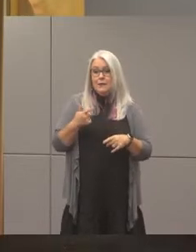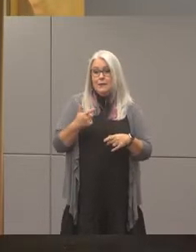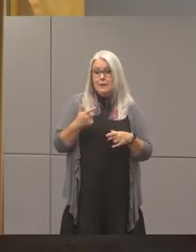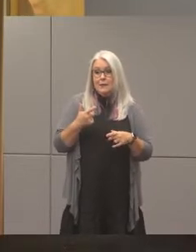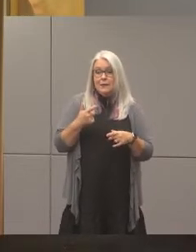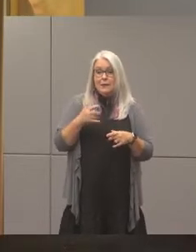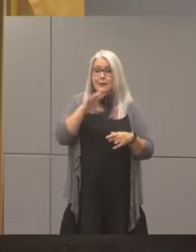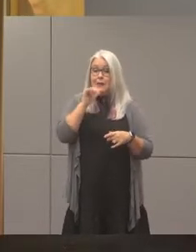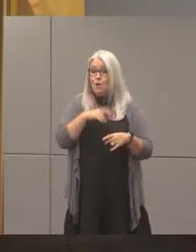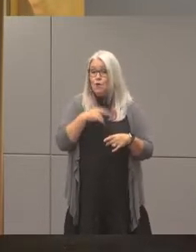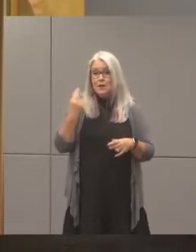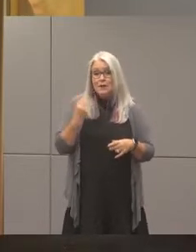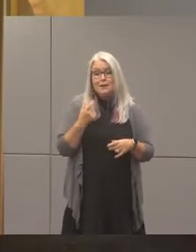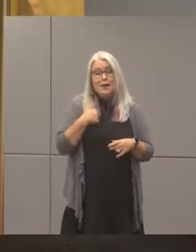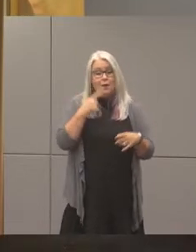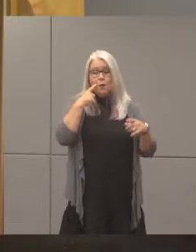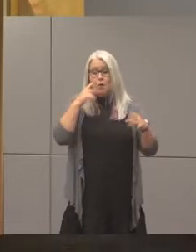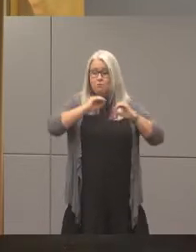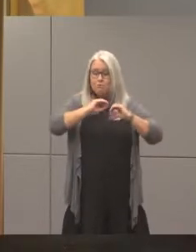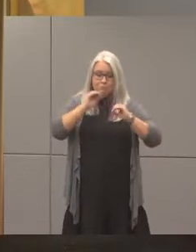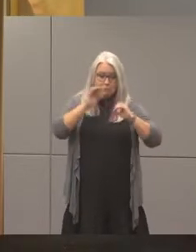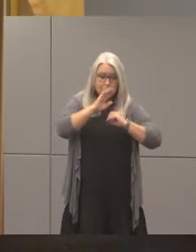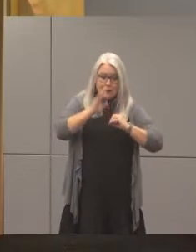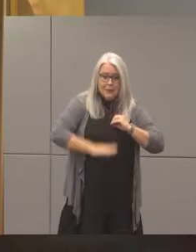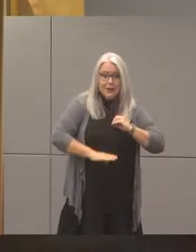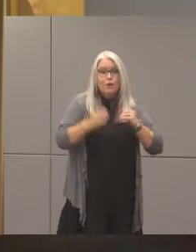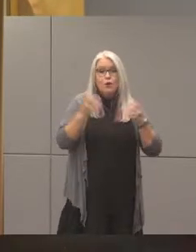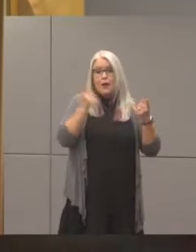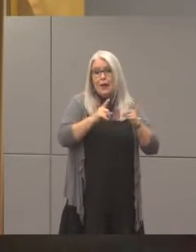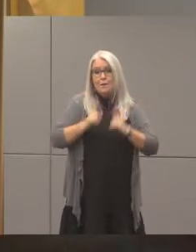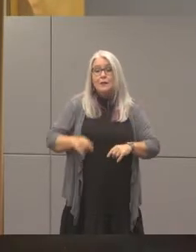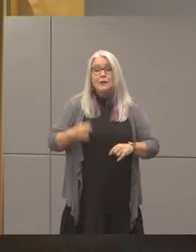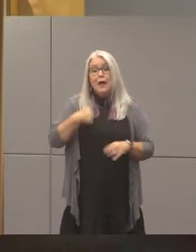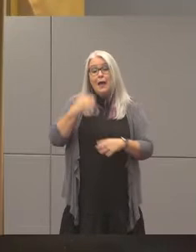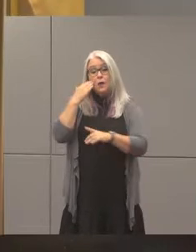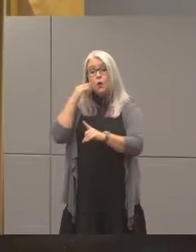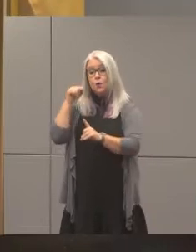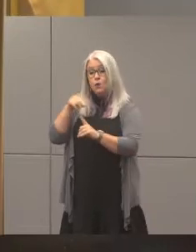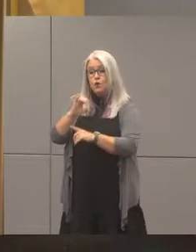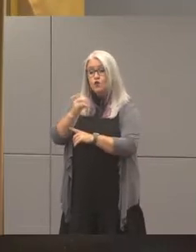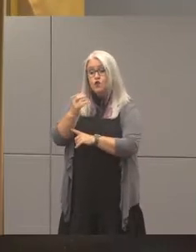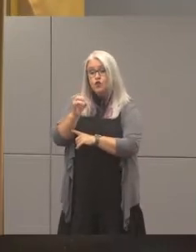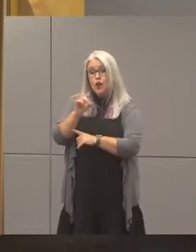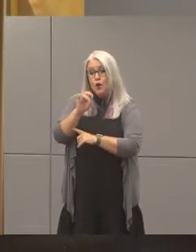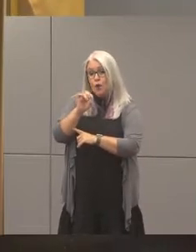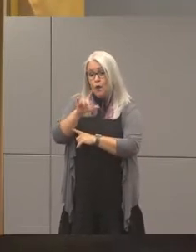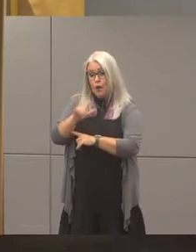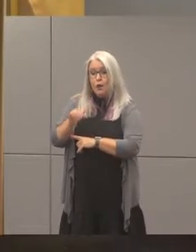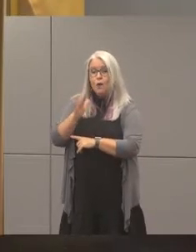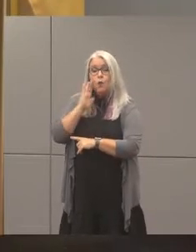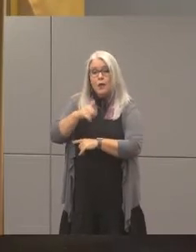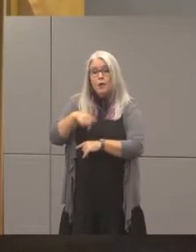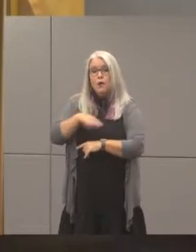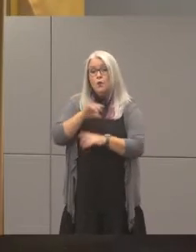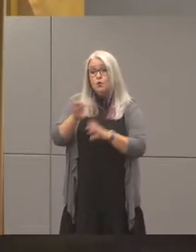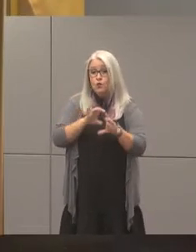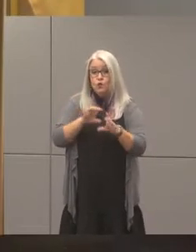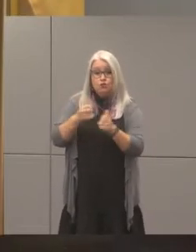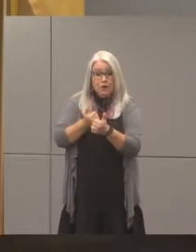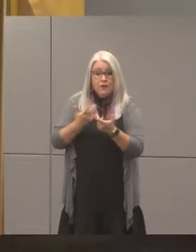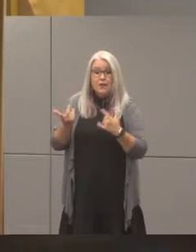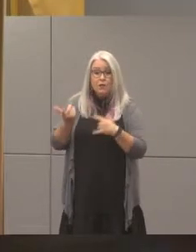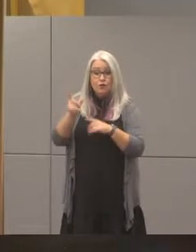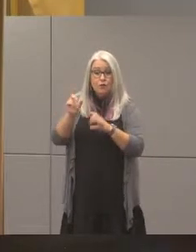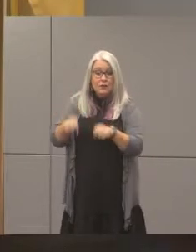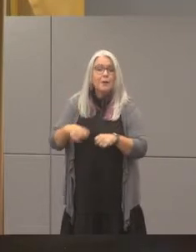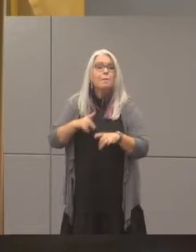never happens again. I know Cheryl will do her due diligence, but I can't say that when we